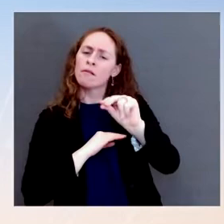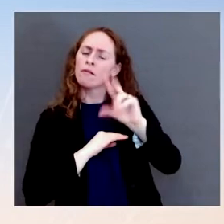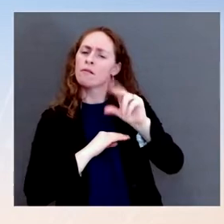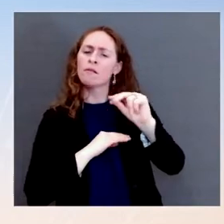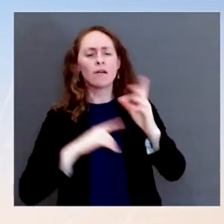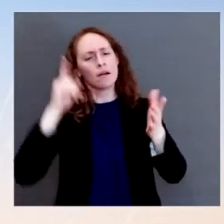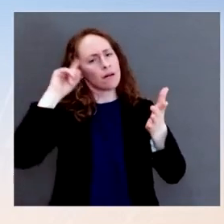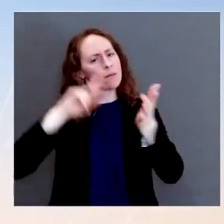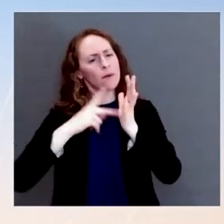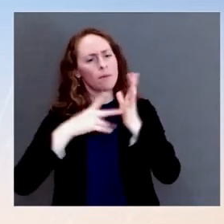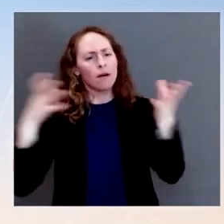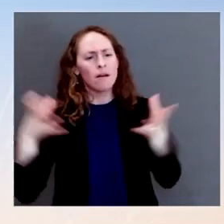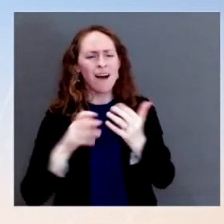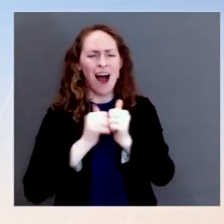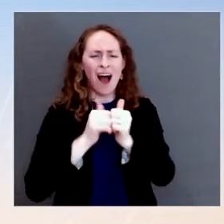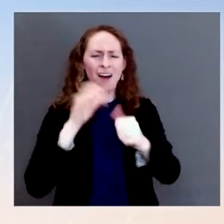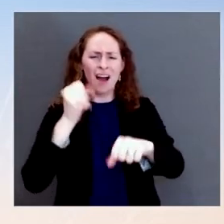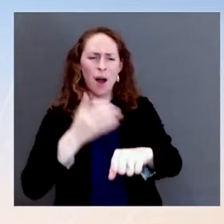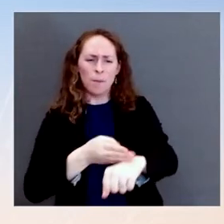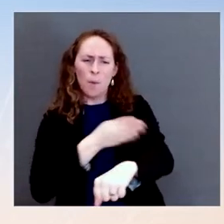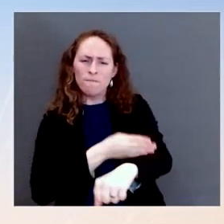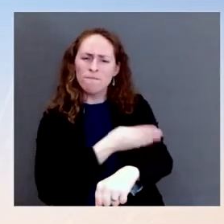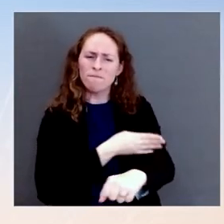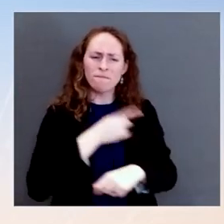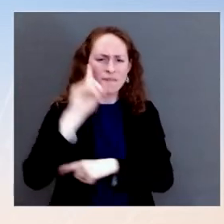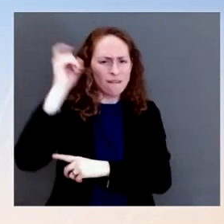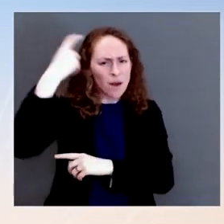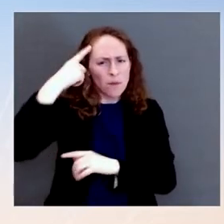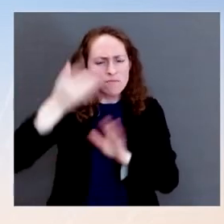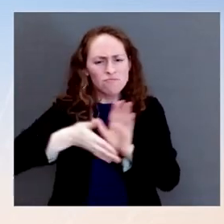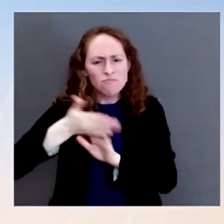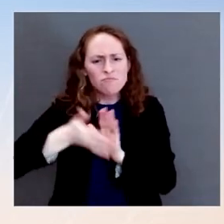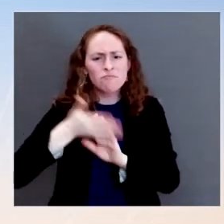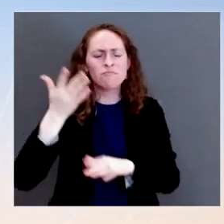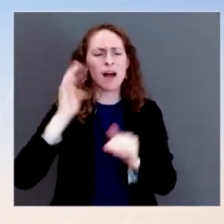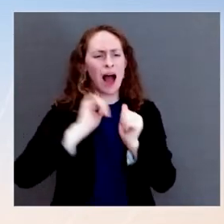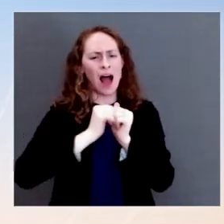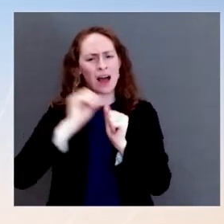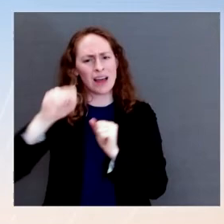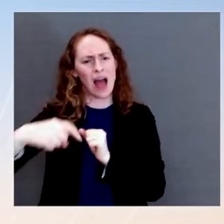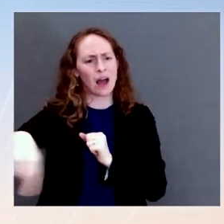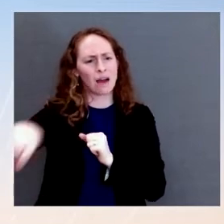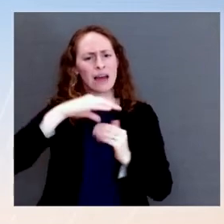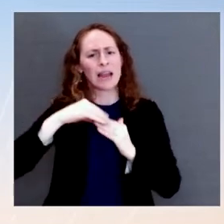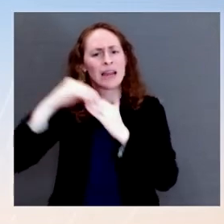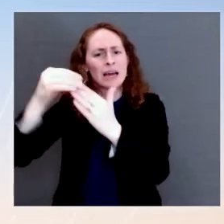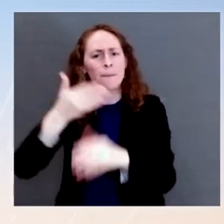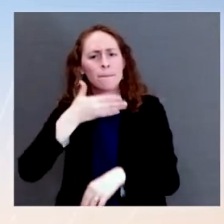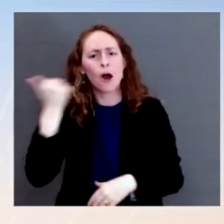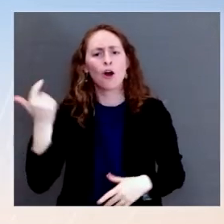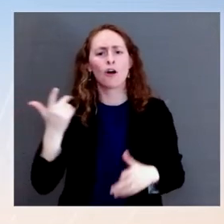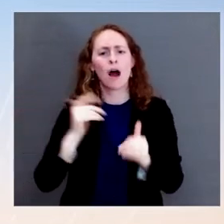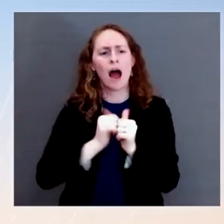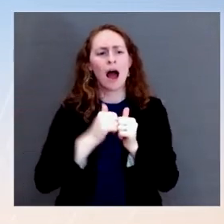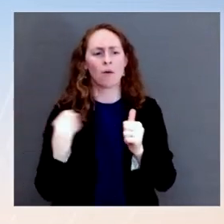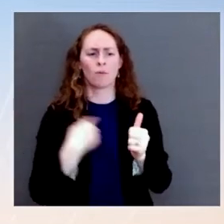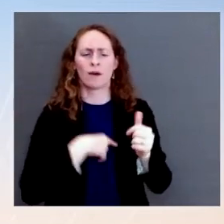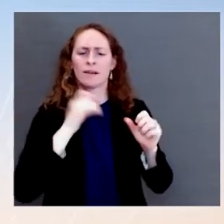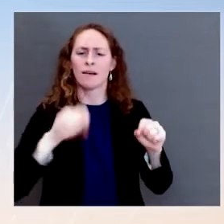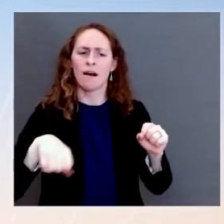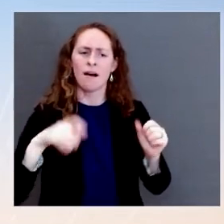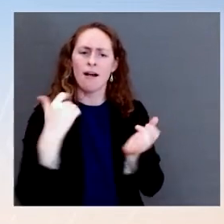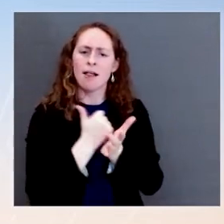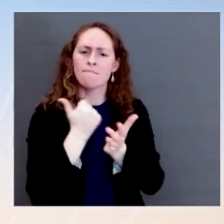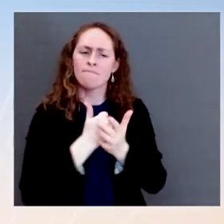yourself better, to lead better, to push other countries to be better, and this is an opportunity to do exactly that. So understand, of course,